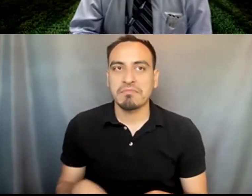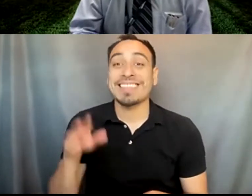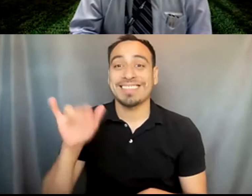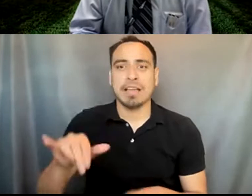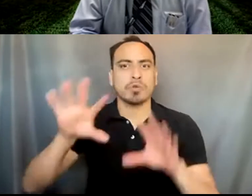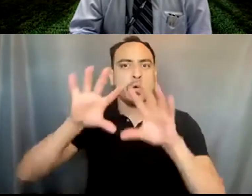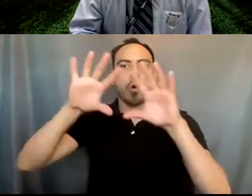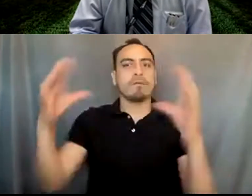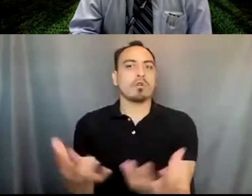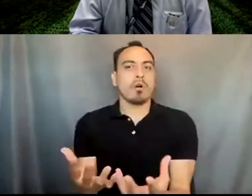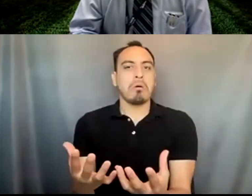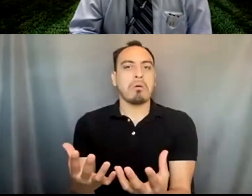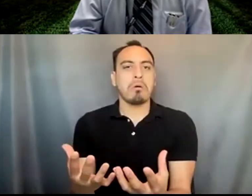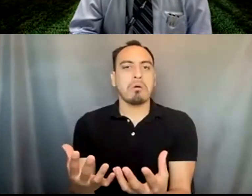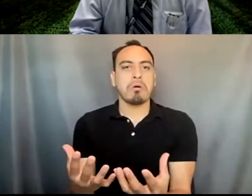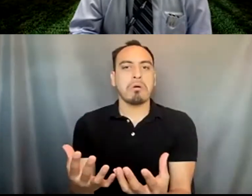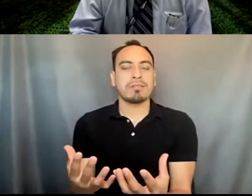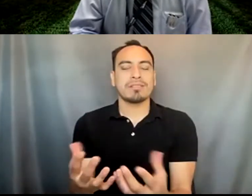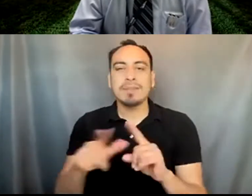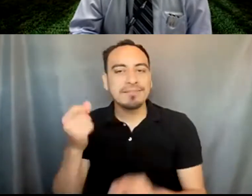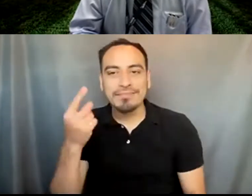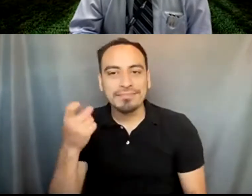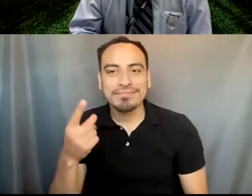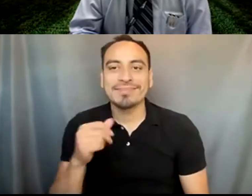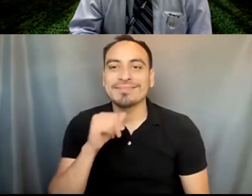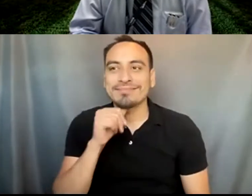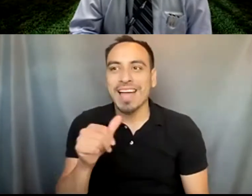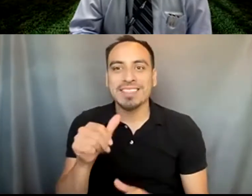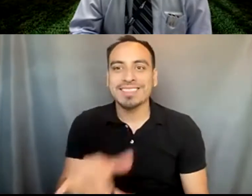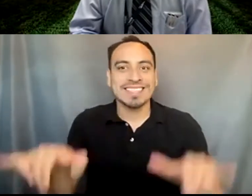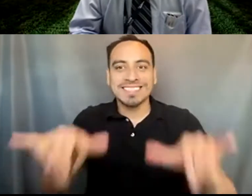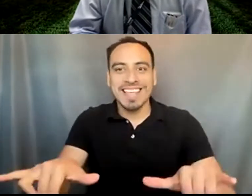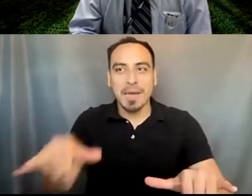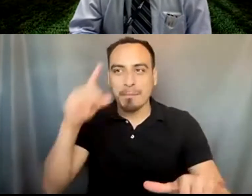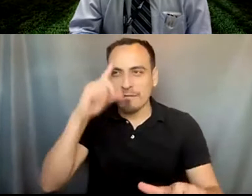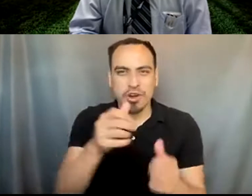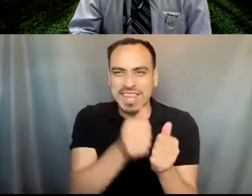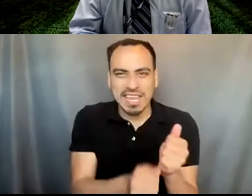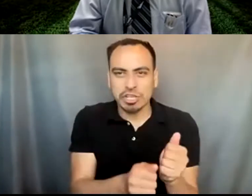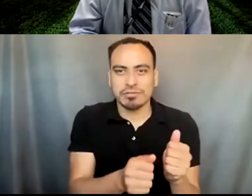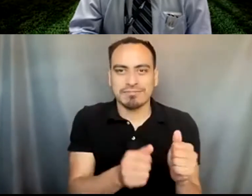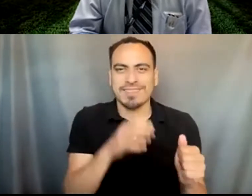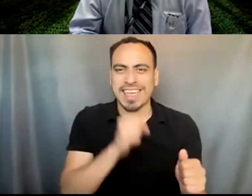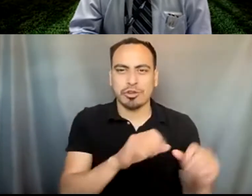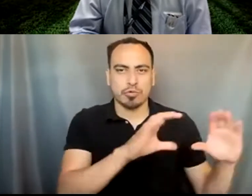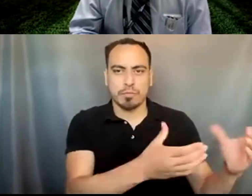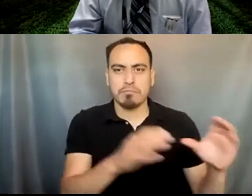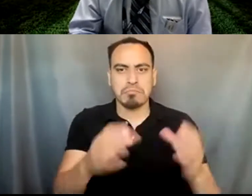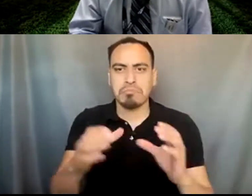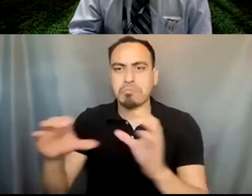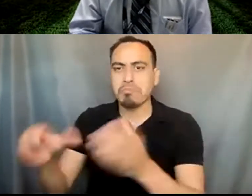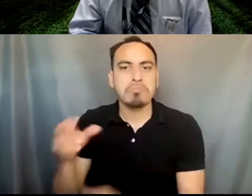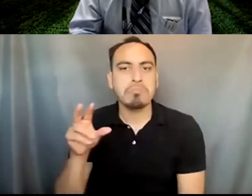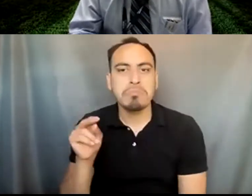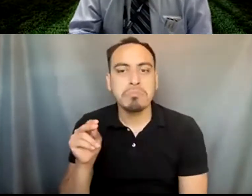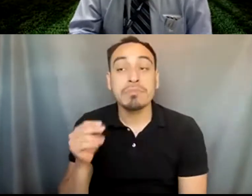want to point out that it's not the same for each age group. So if you look at individuals over the